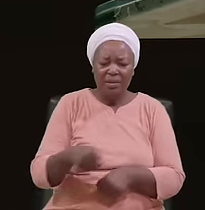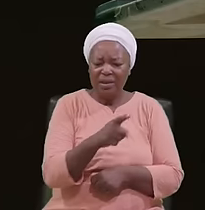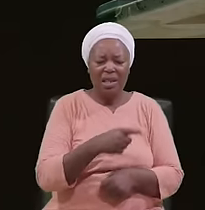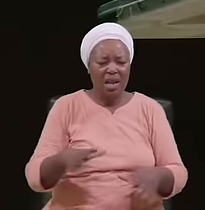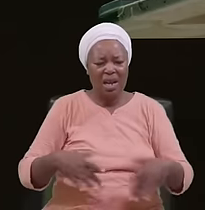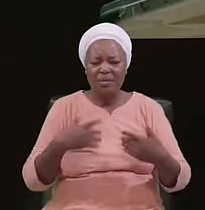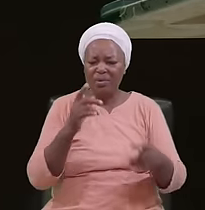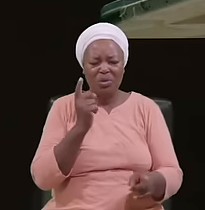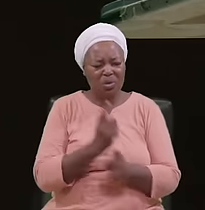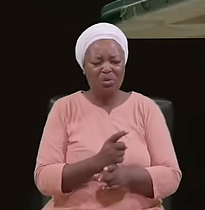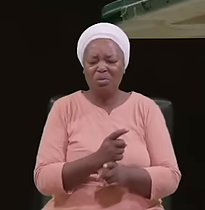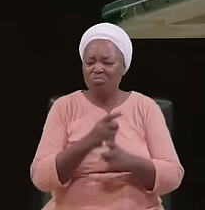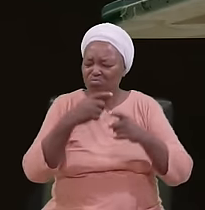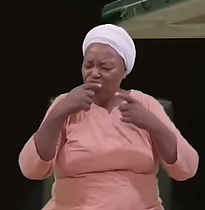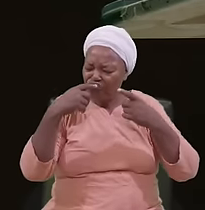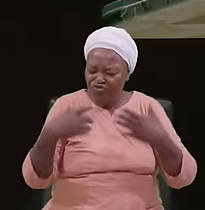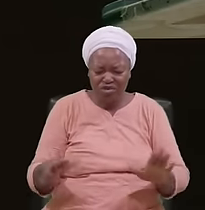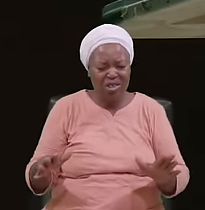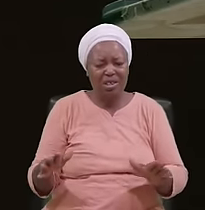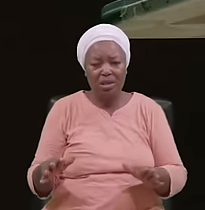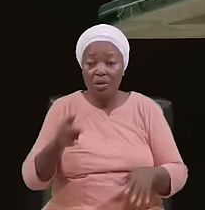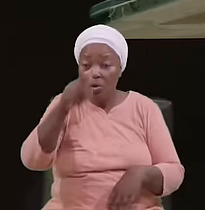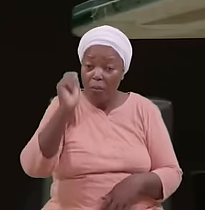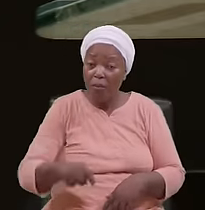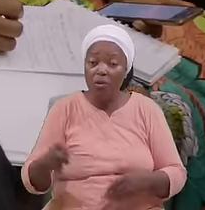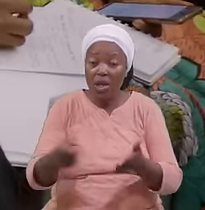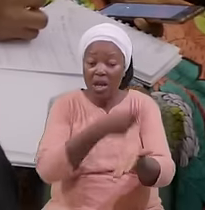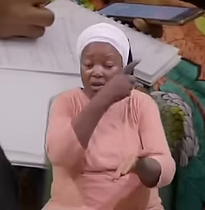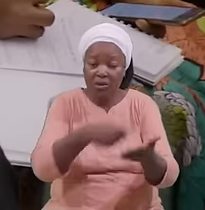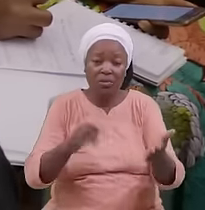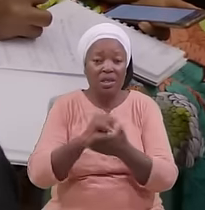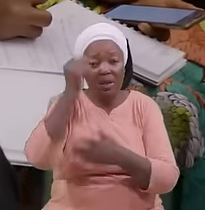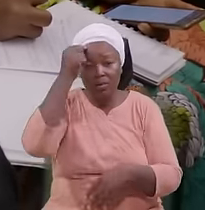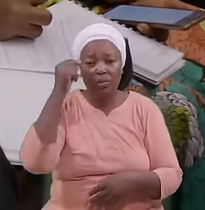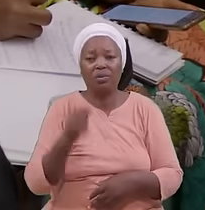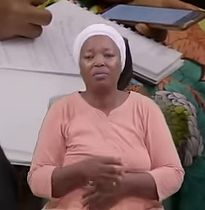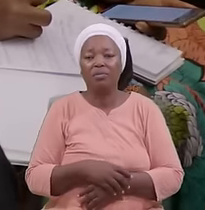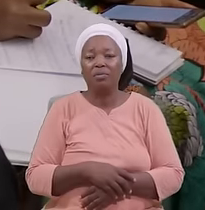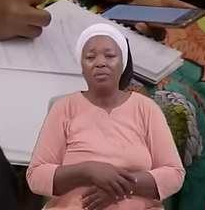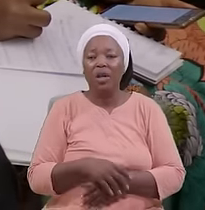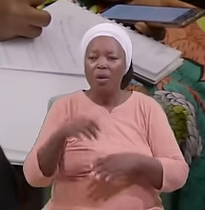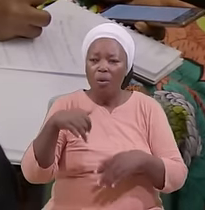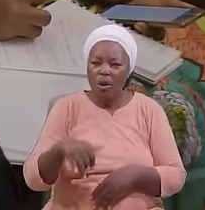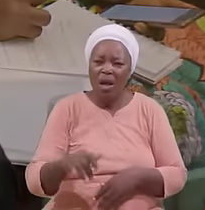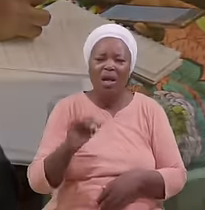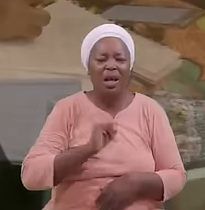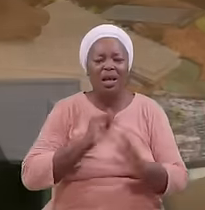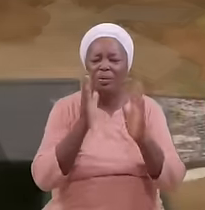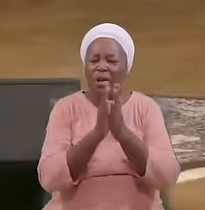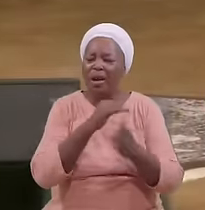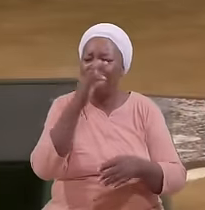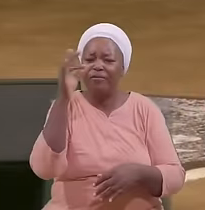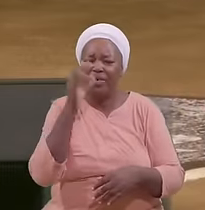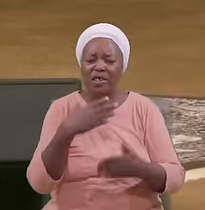just quenches. You must cancel that thought. Well, I've prayed and fasted before,